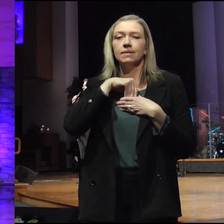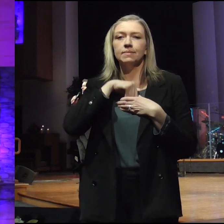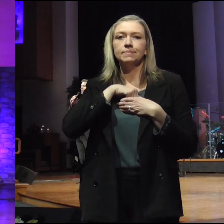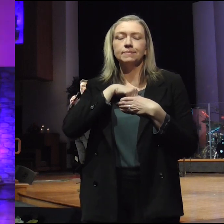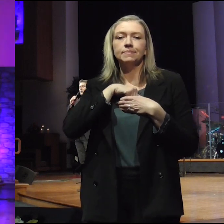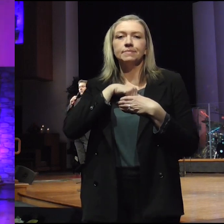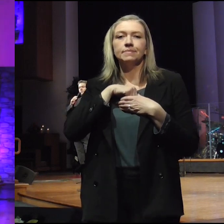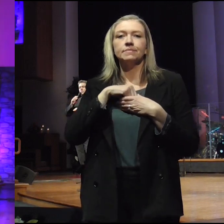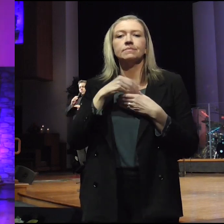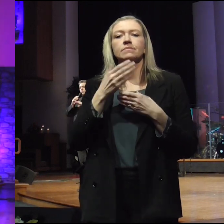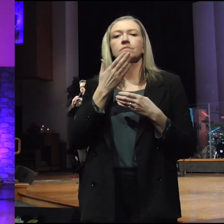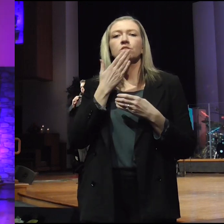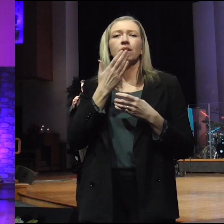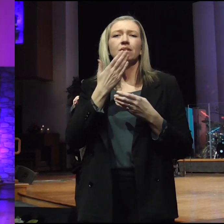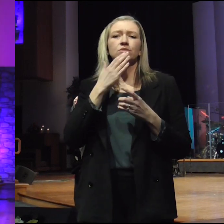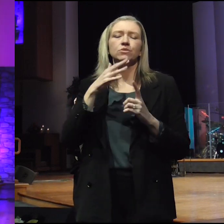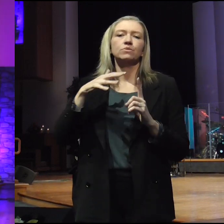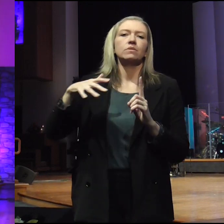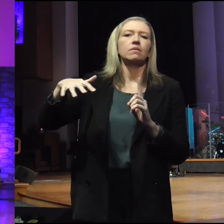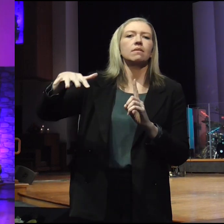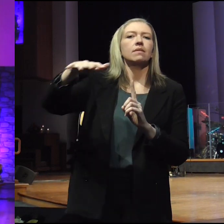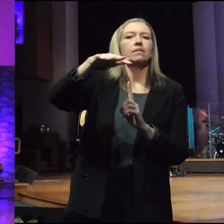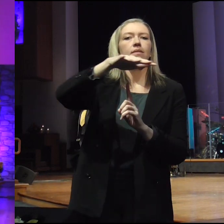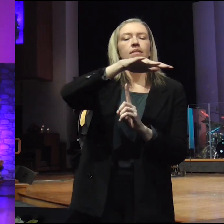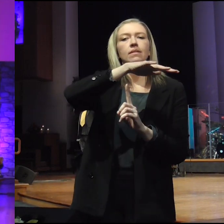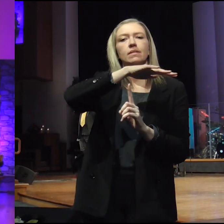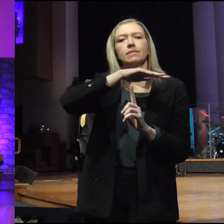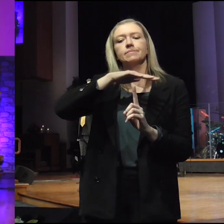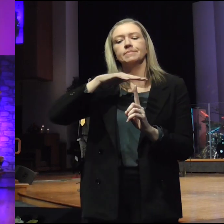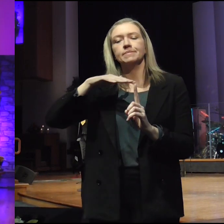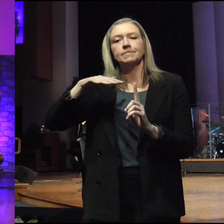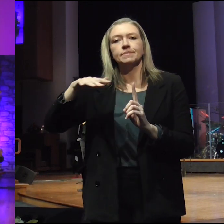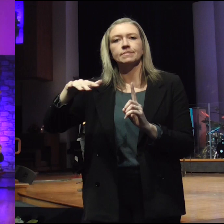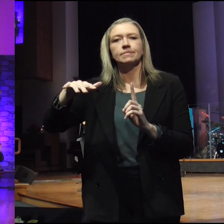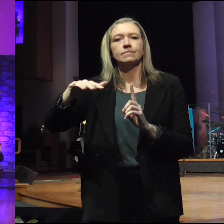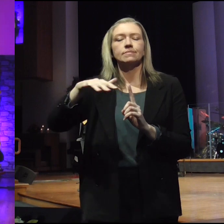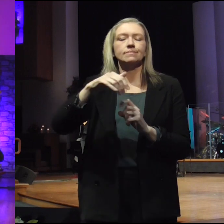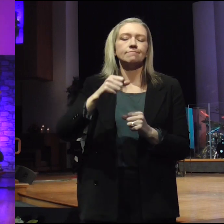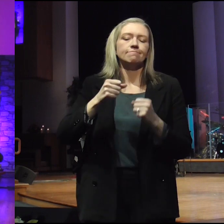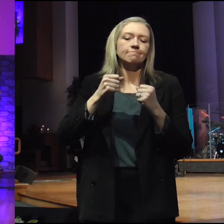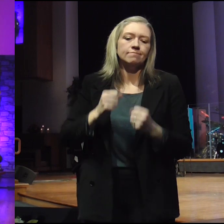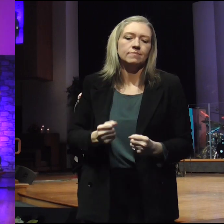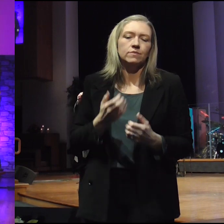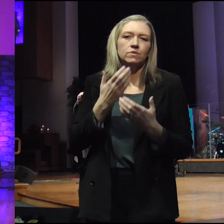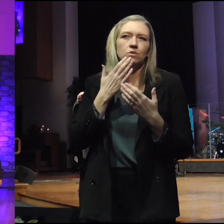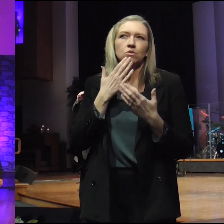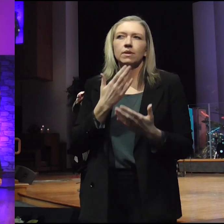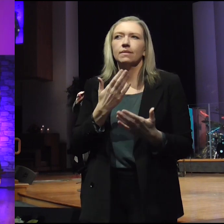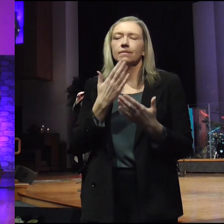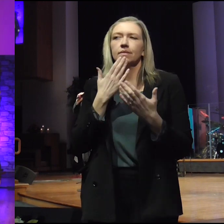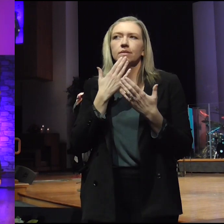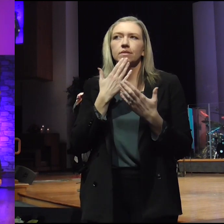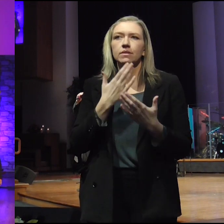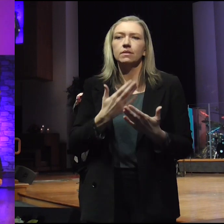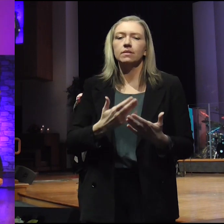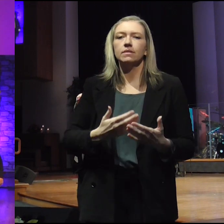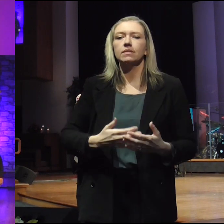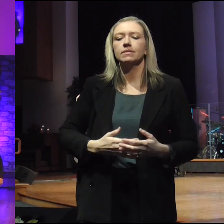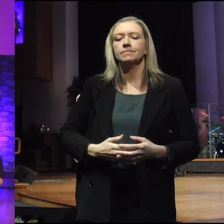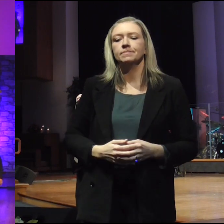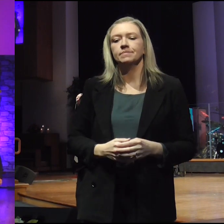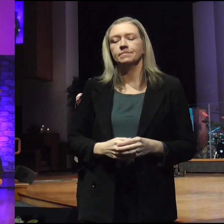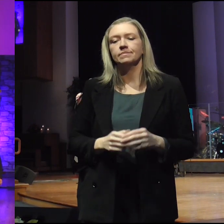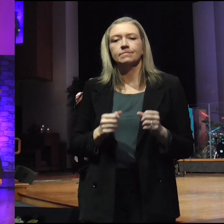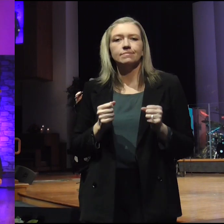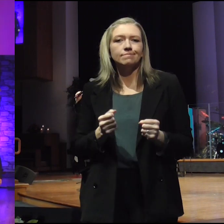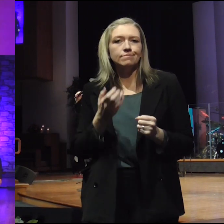me, gratitude all around me. I'm so grateful,